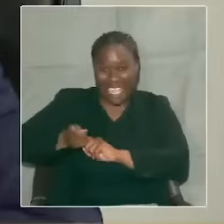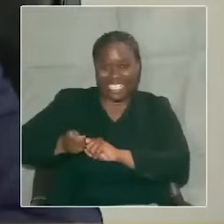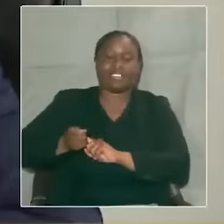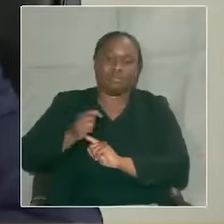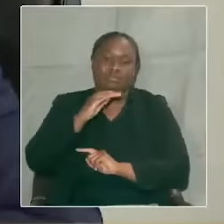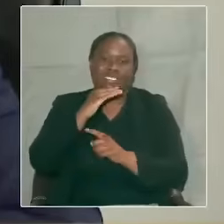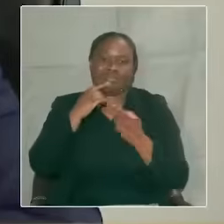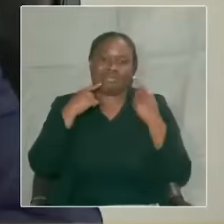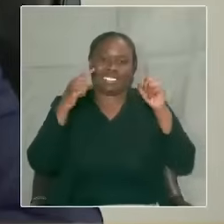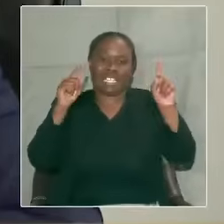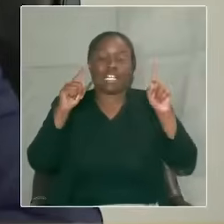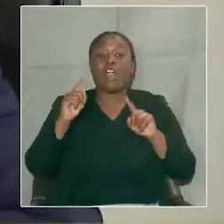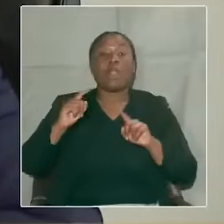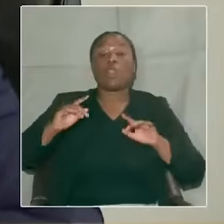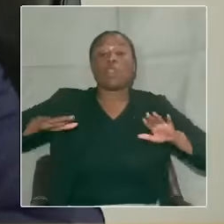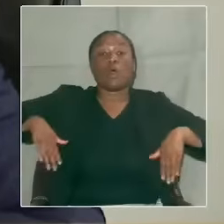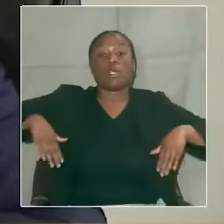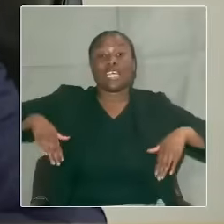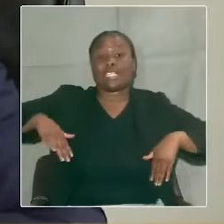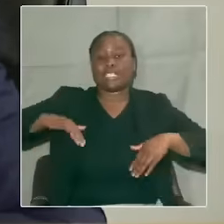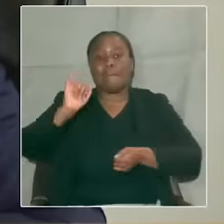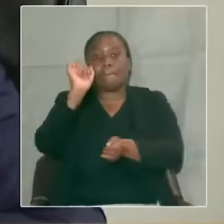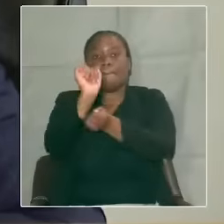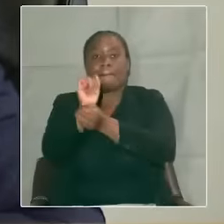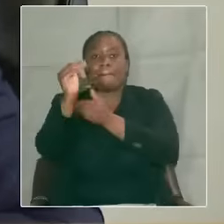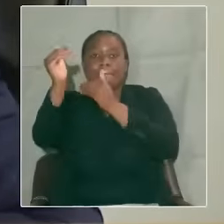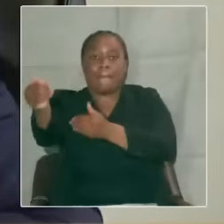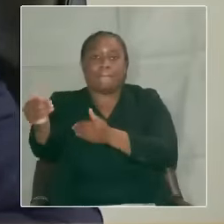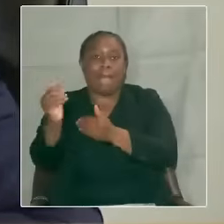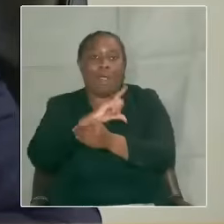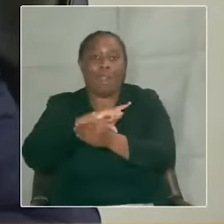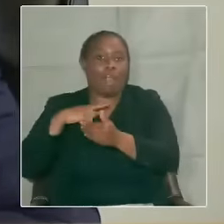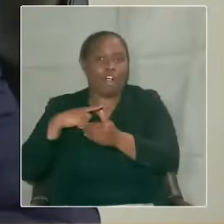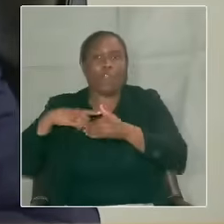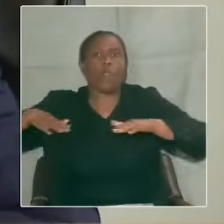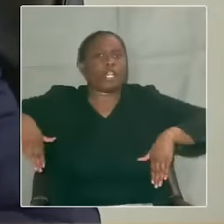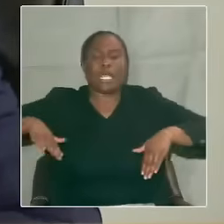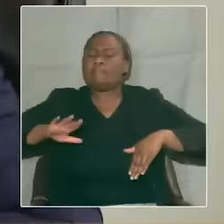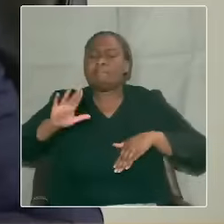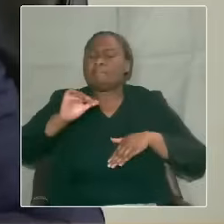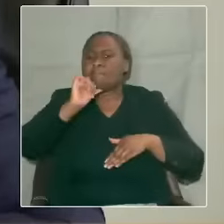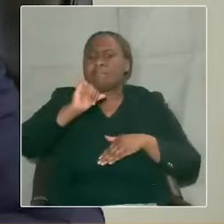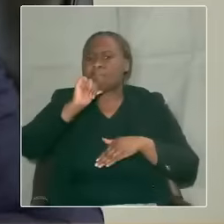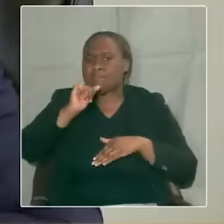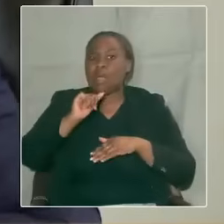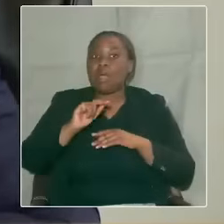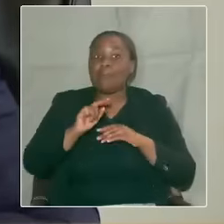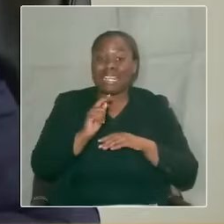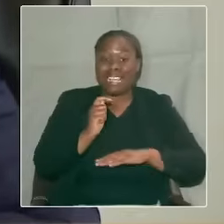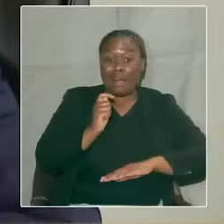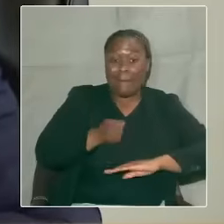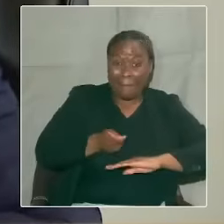even if there is no sentencing yet, but once there is conviction, then that we counter as a